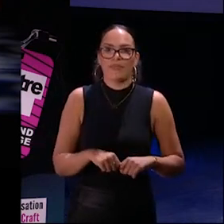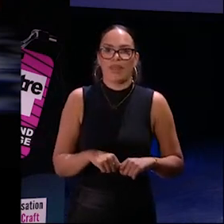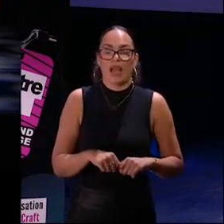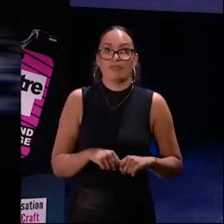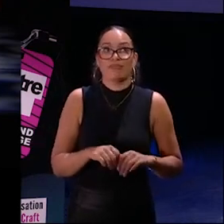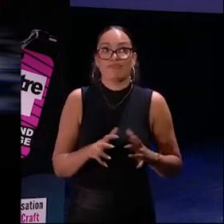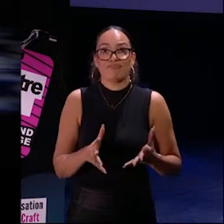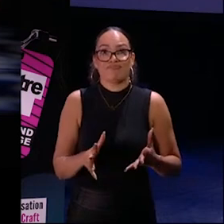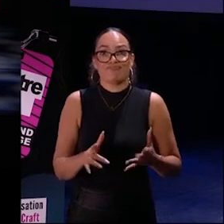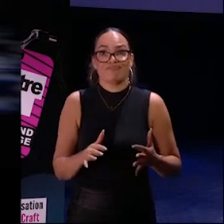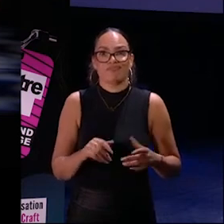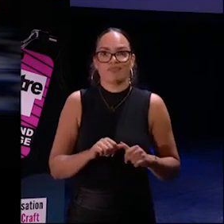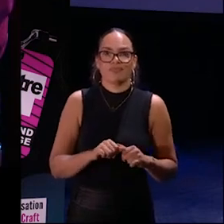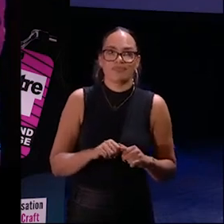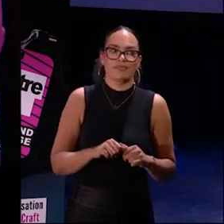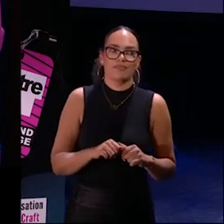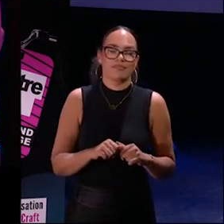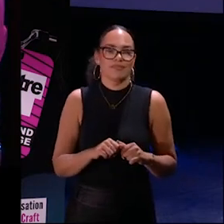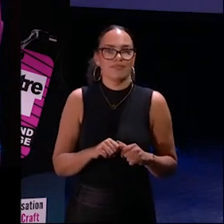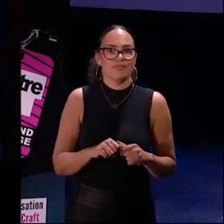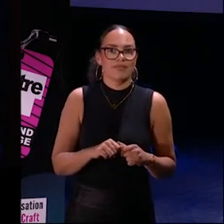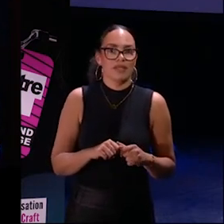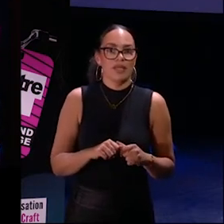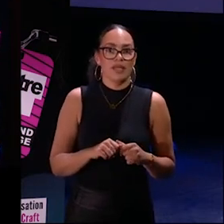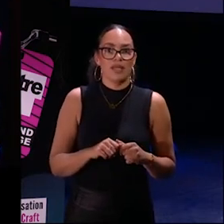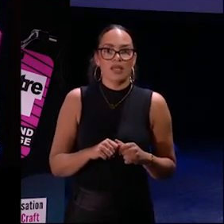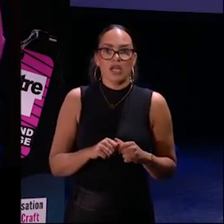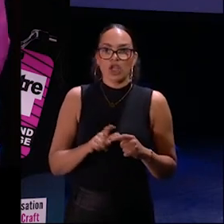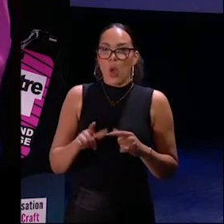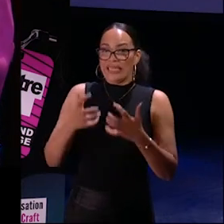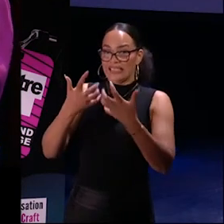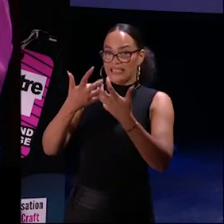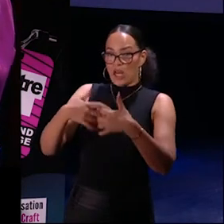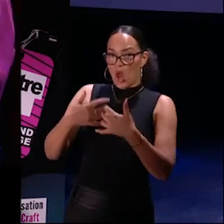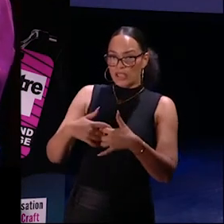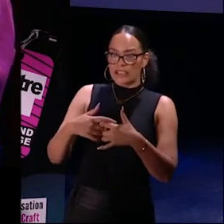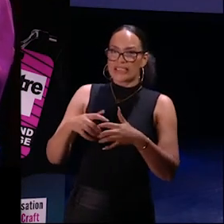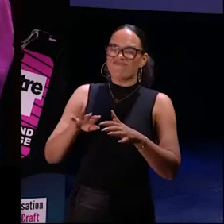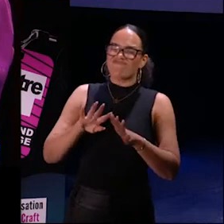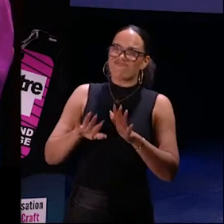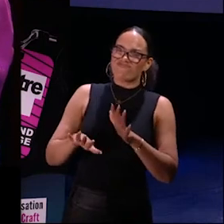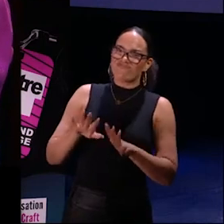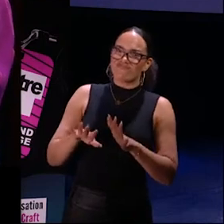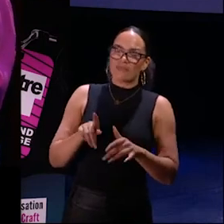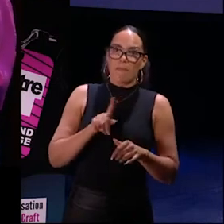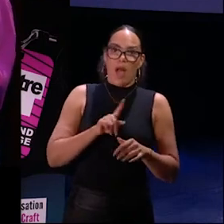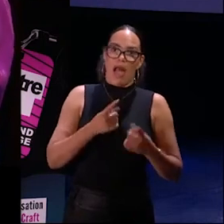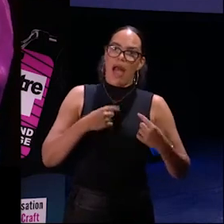After that, our not specifically technology, but our current approach